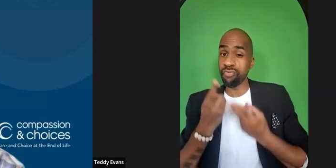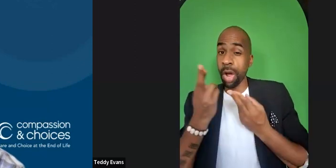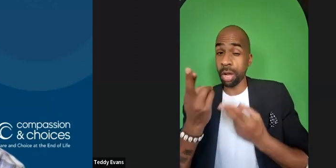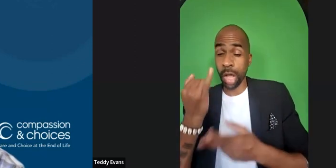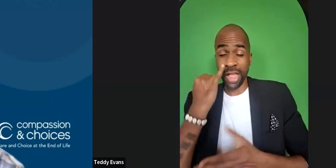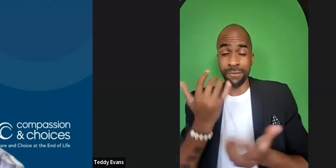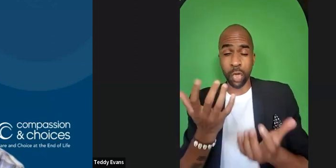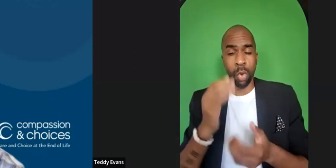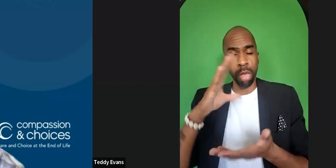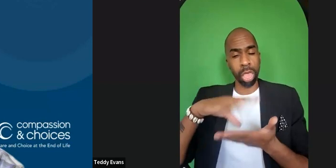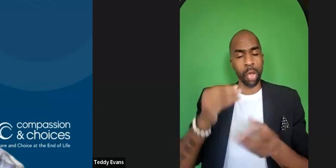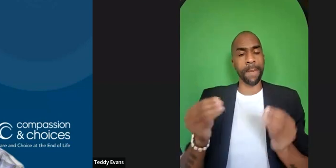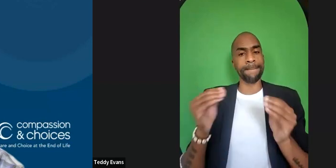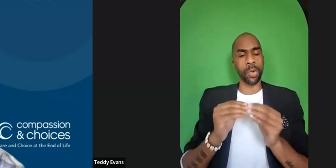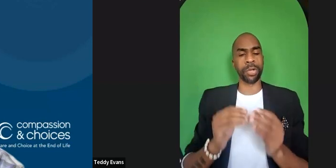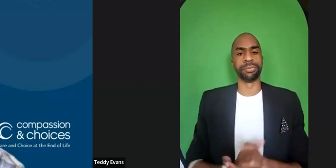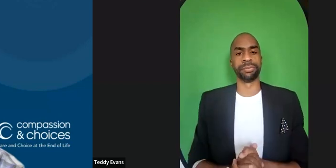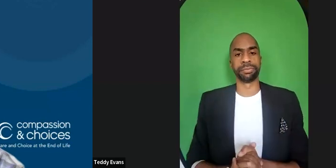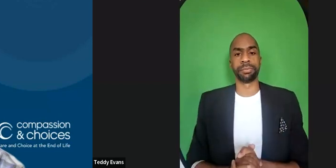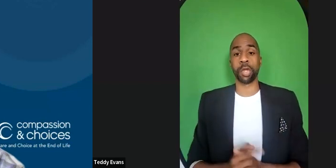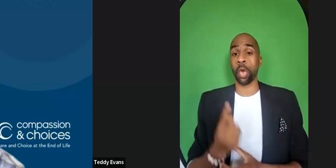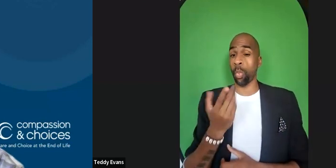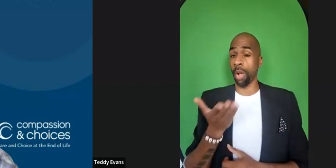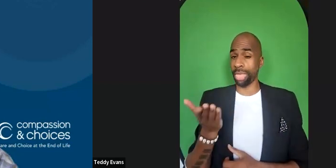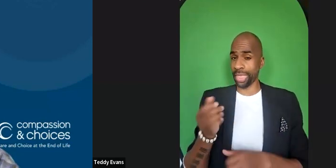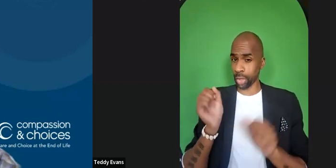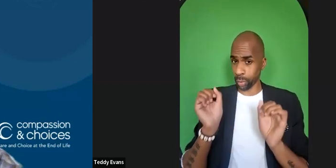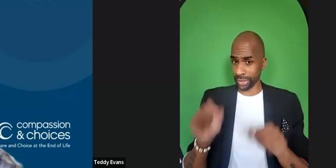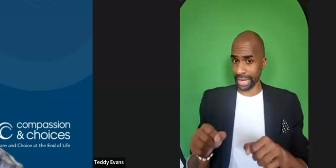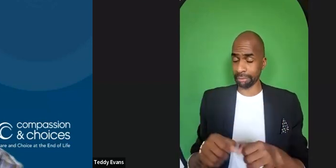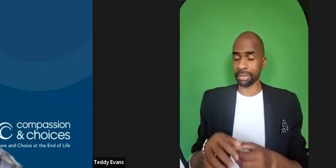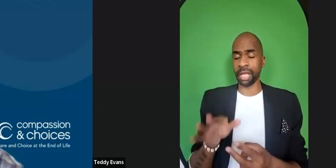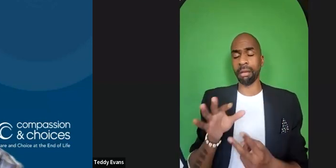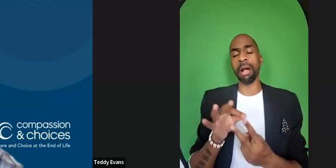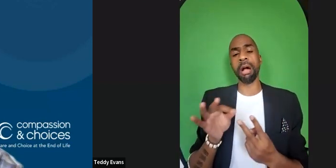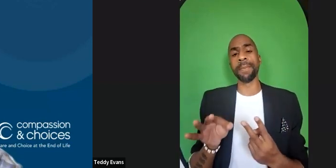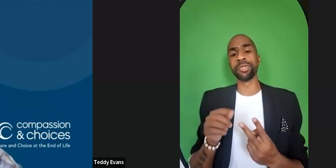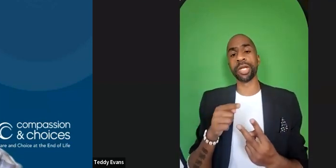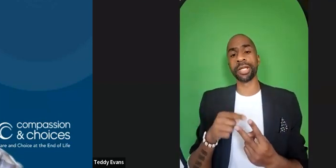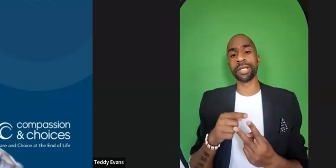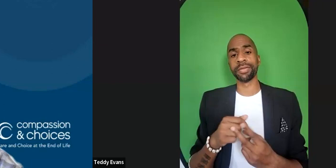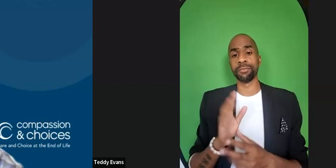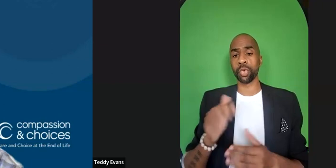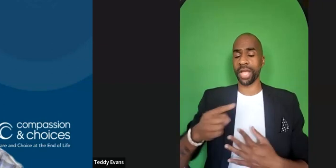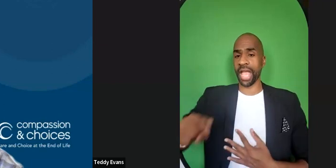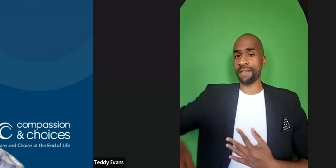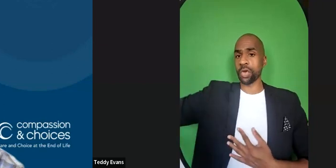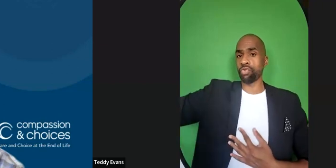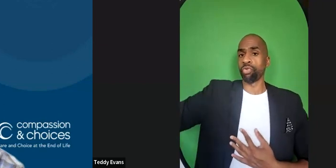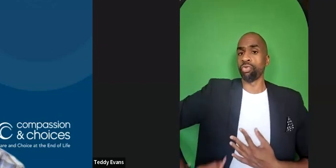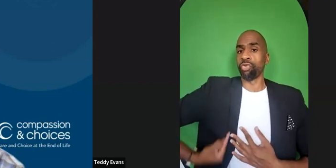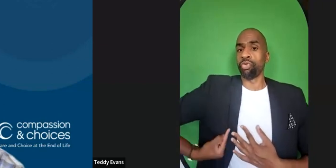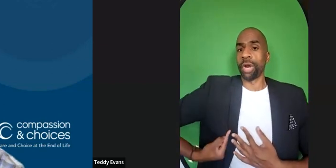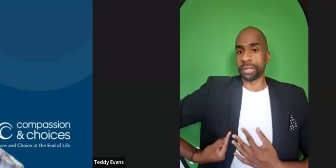But one thing you can learn about on their website is this option of having a rectal tube place, which is